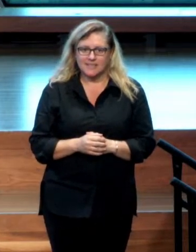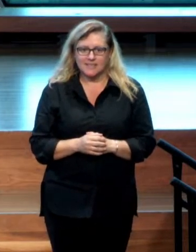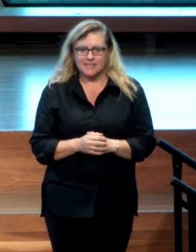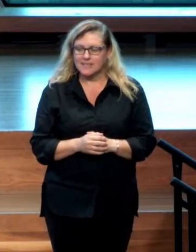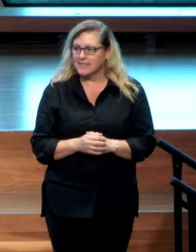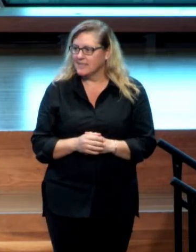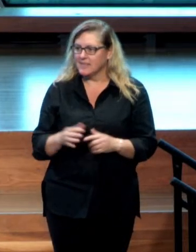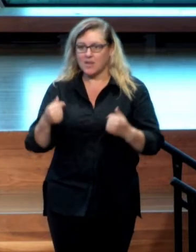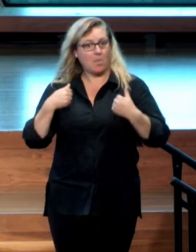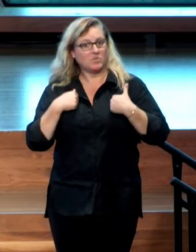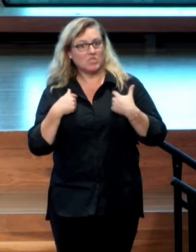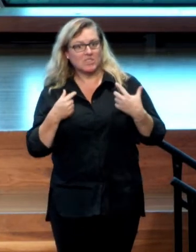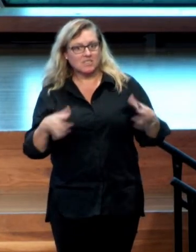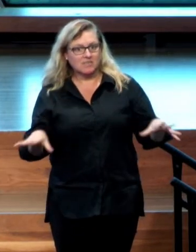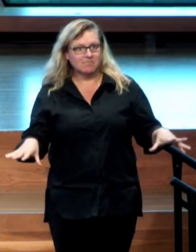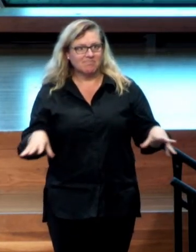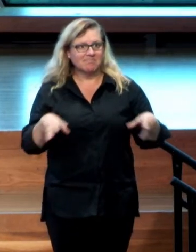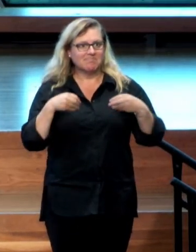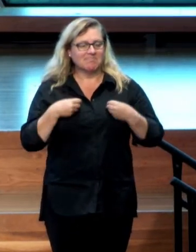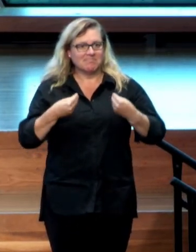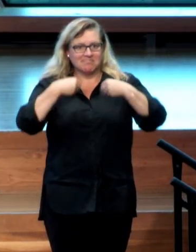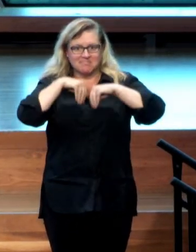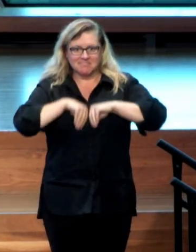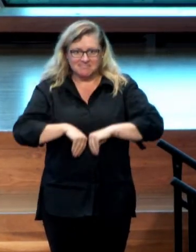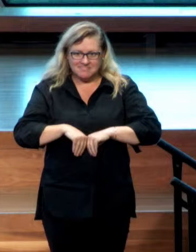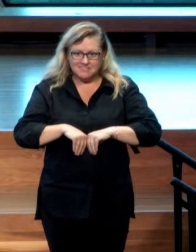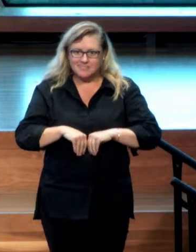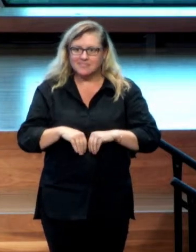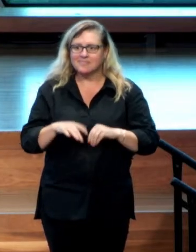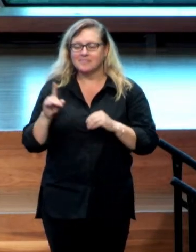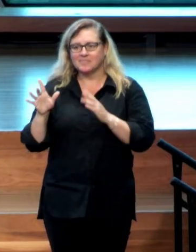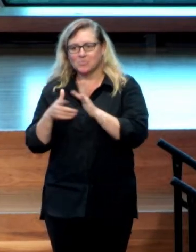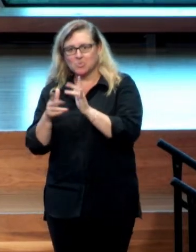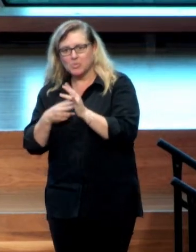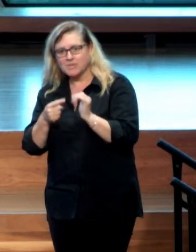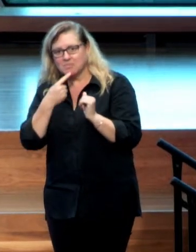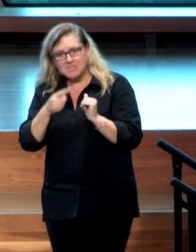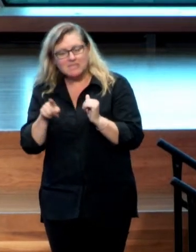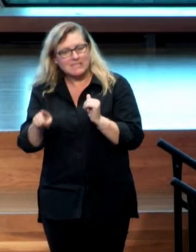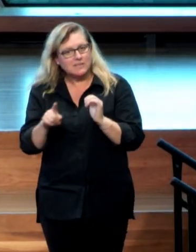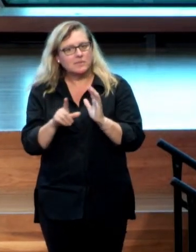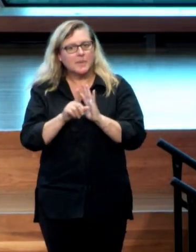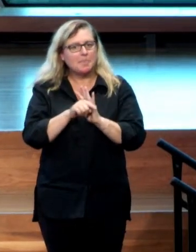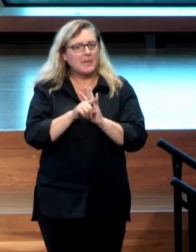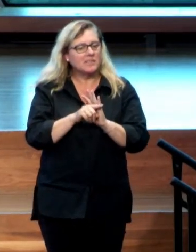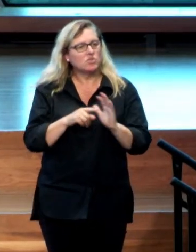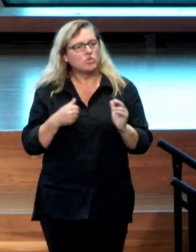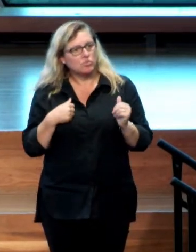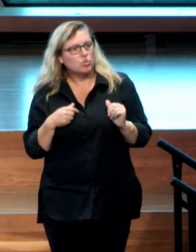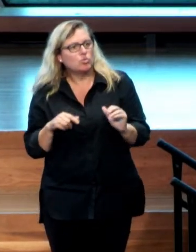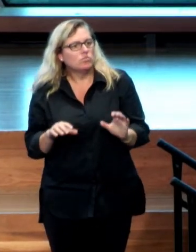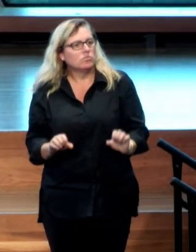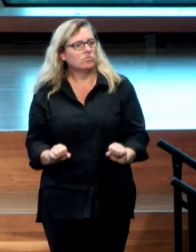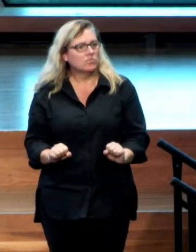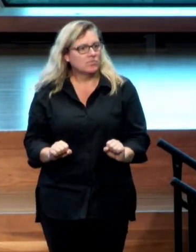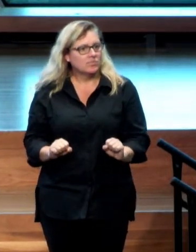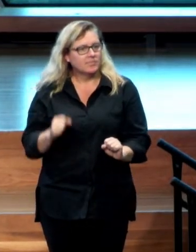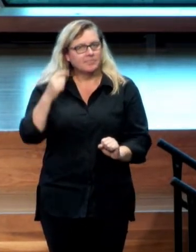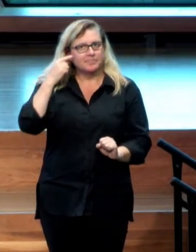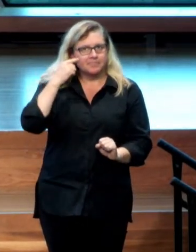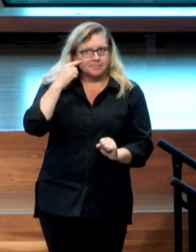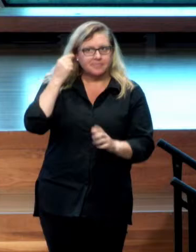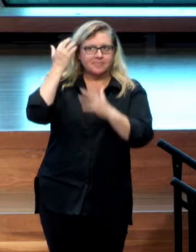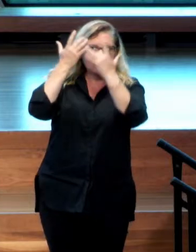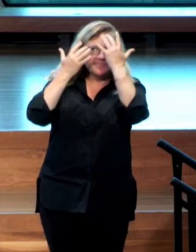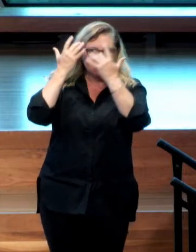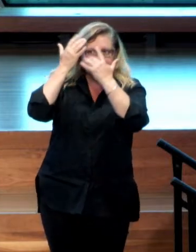I'm just taking it in. And John said, we have to just take a minute to pause and think about, storytelling, the